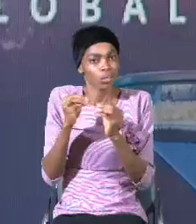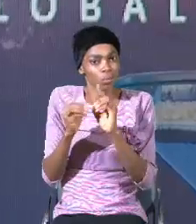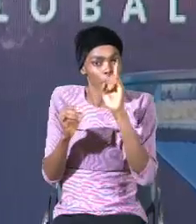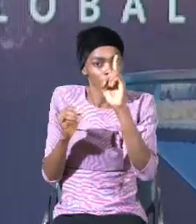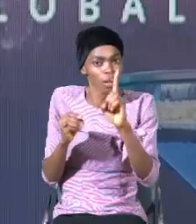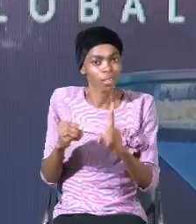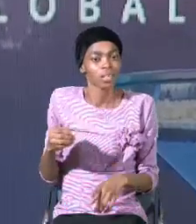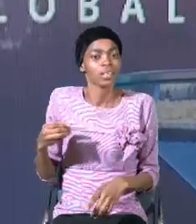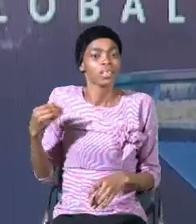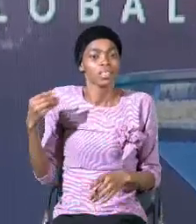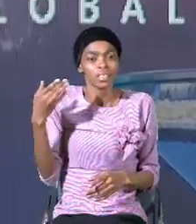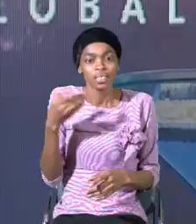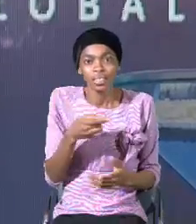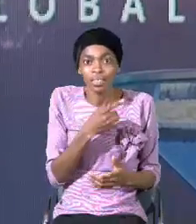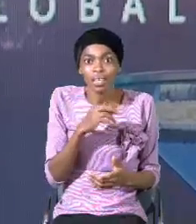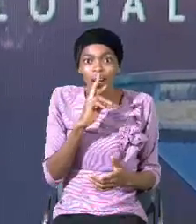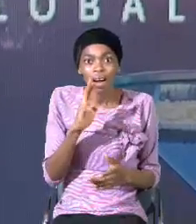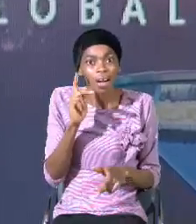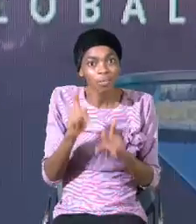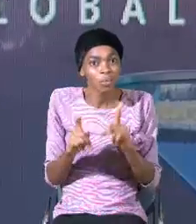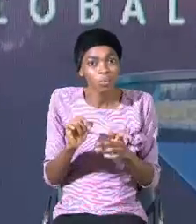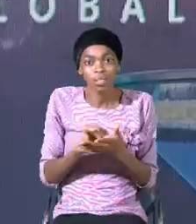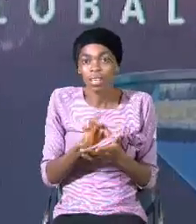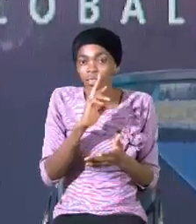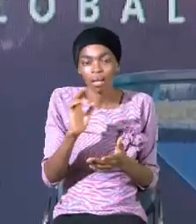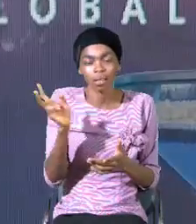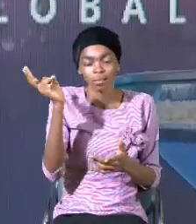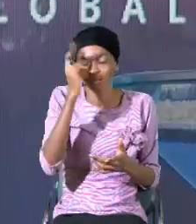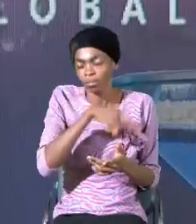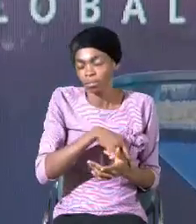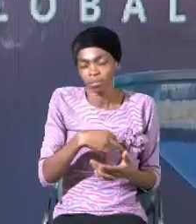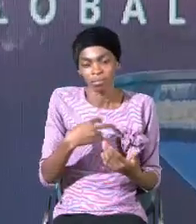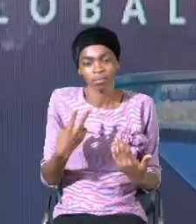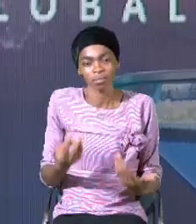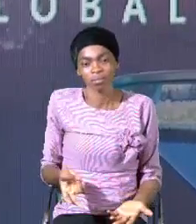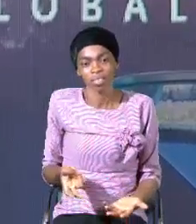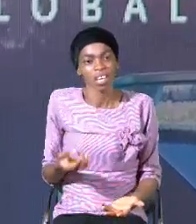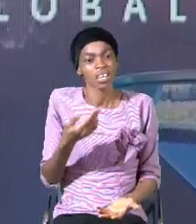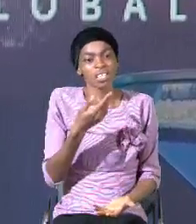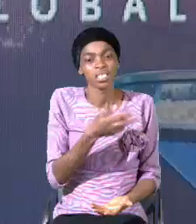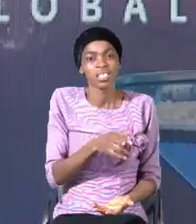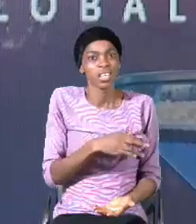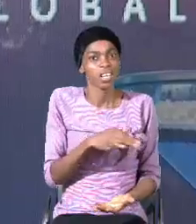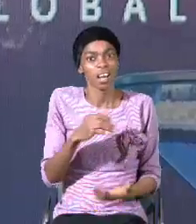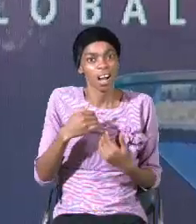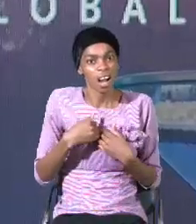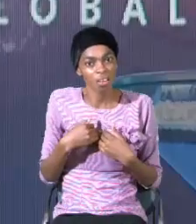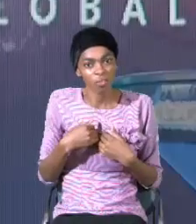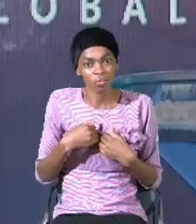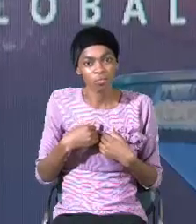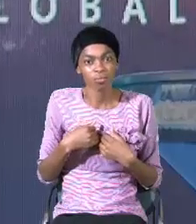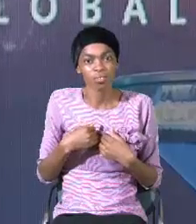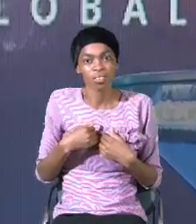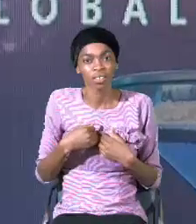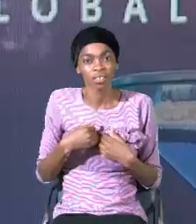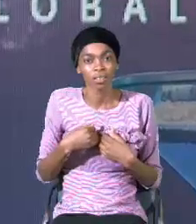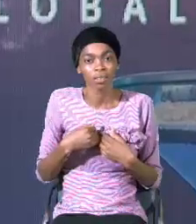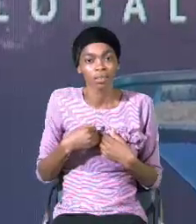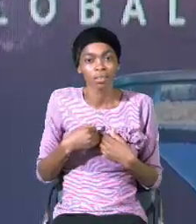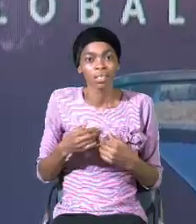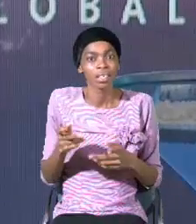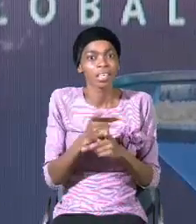there are people who are passive and deadened. They have passive, deadened